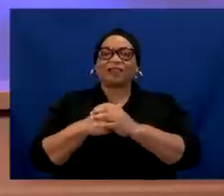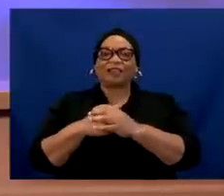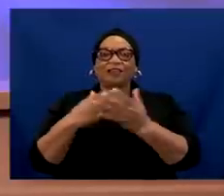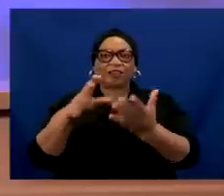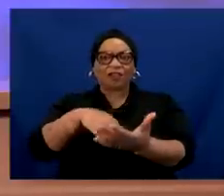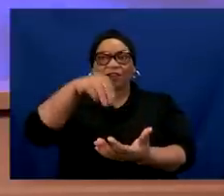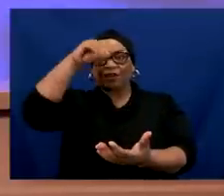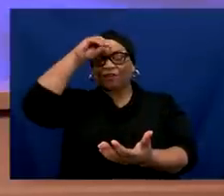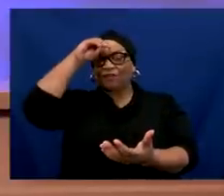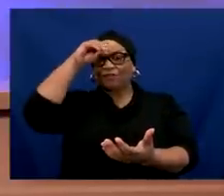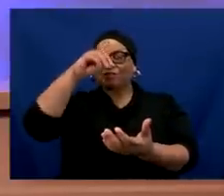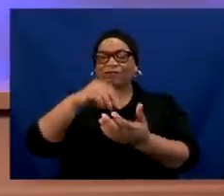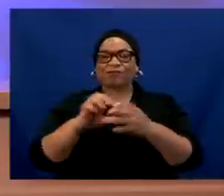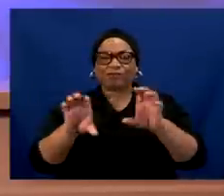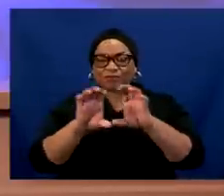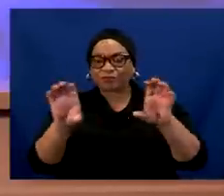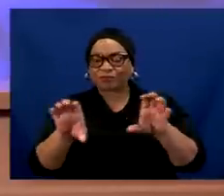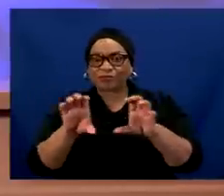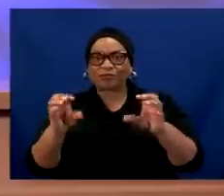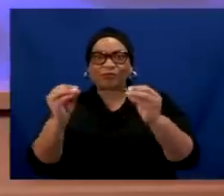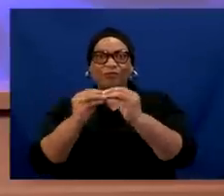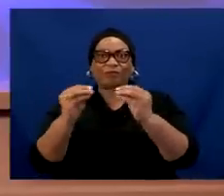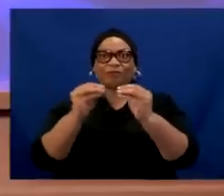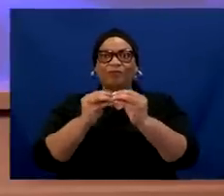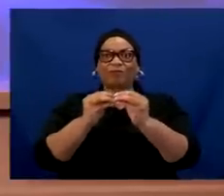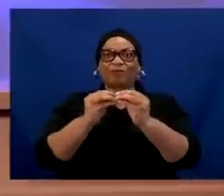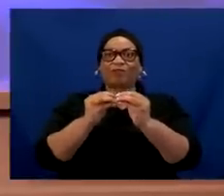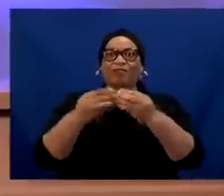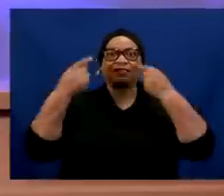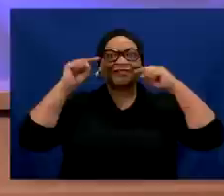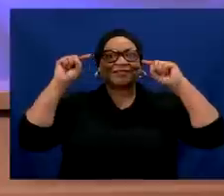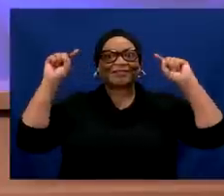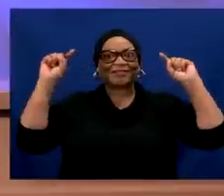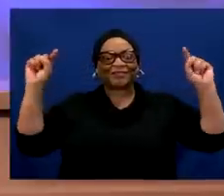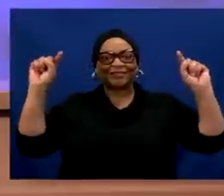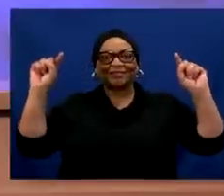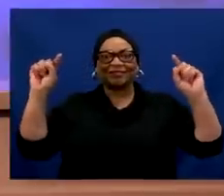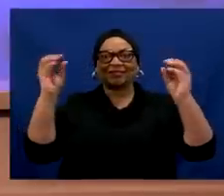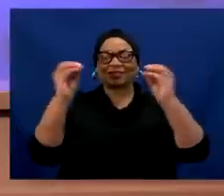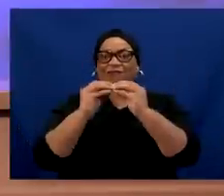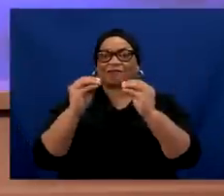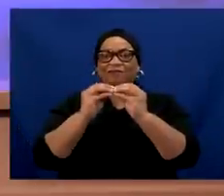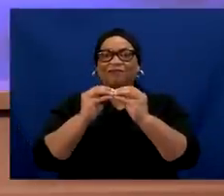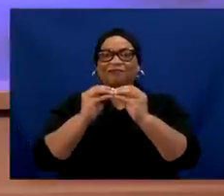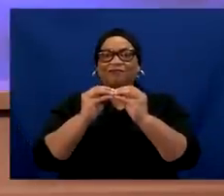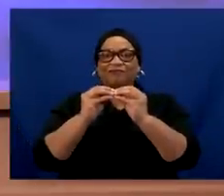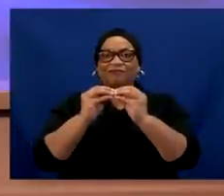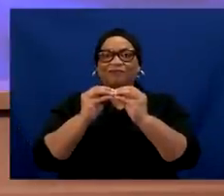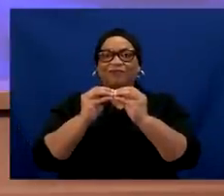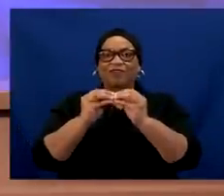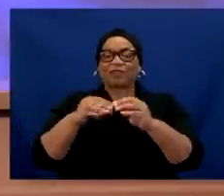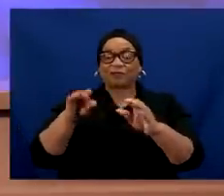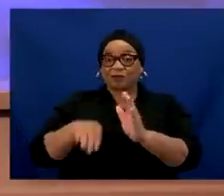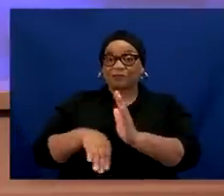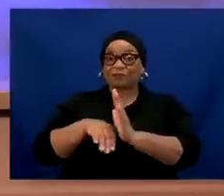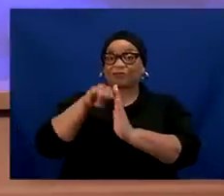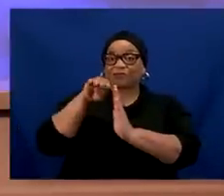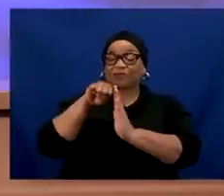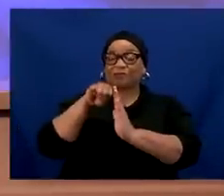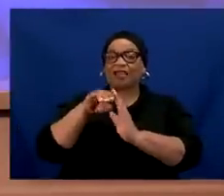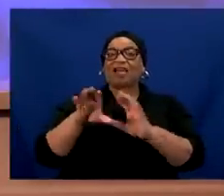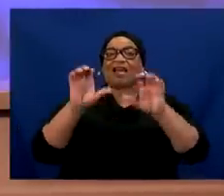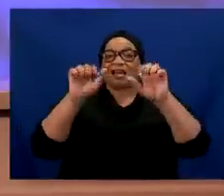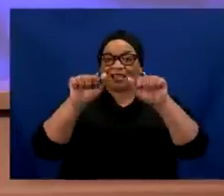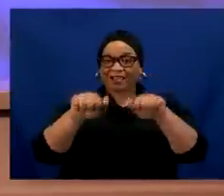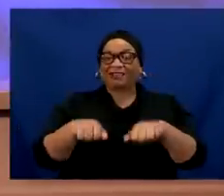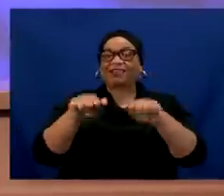learn. See what I can do. See what I can accomplish. If I was I was told as a child that I can do